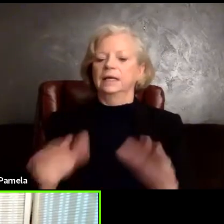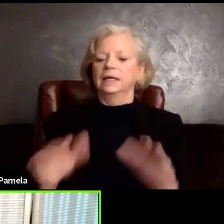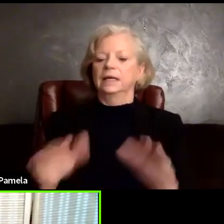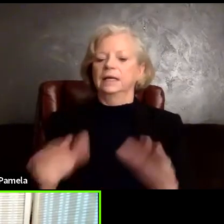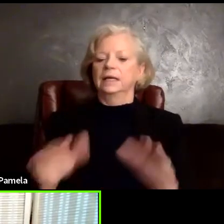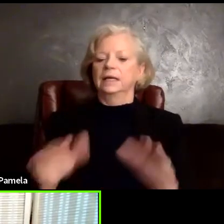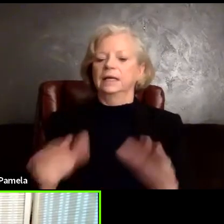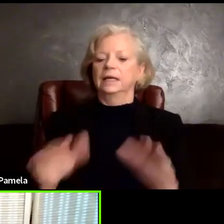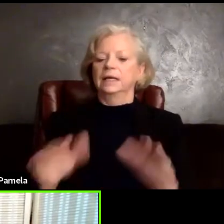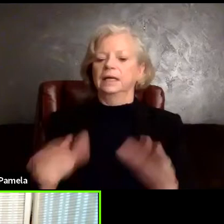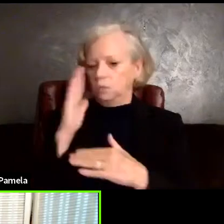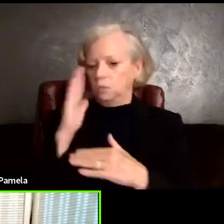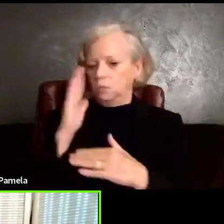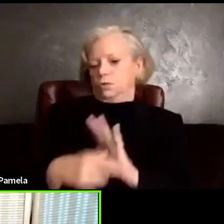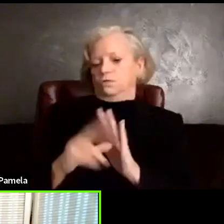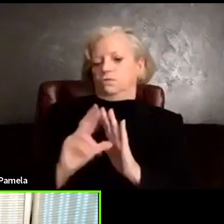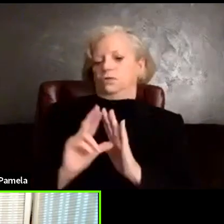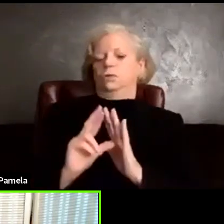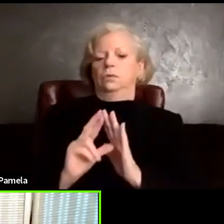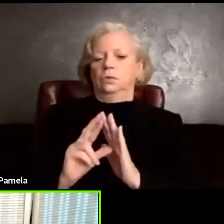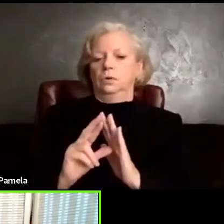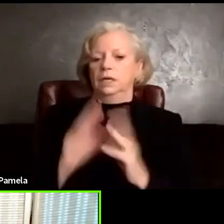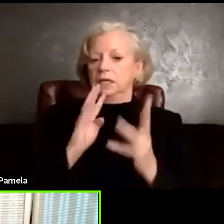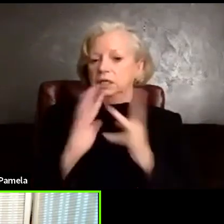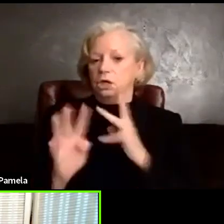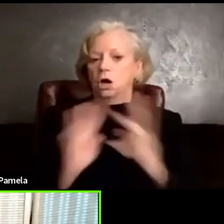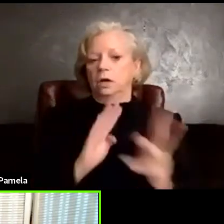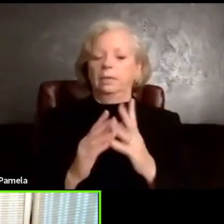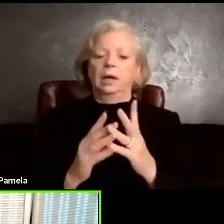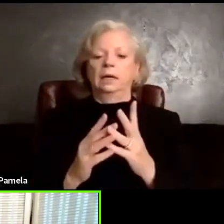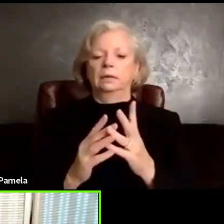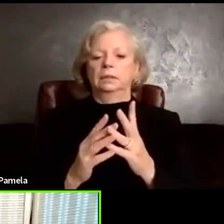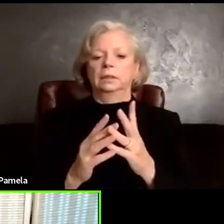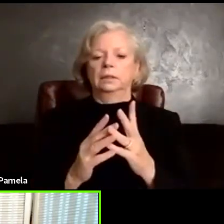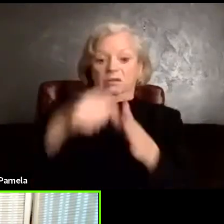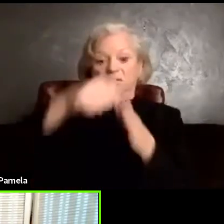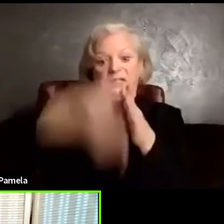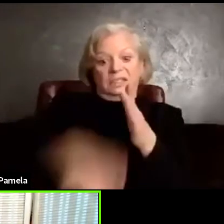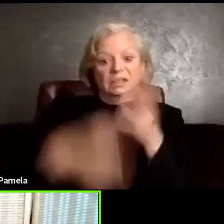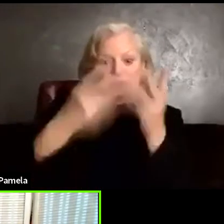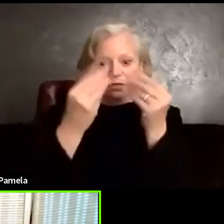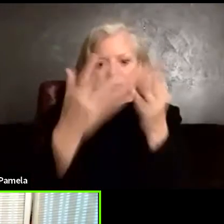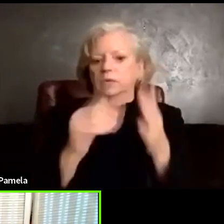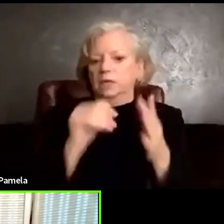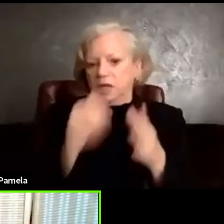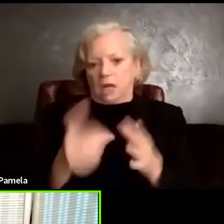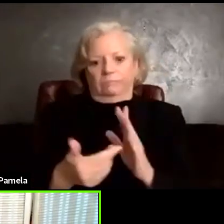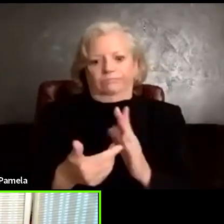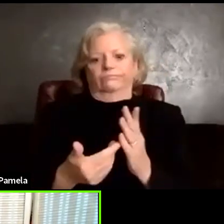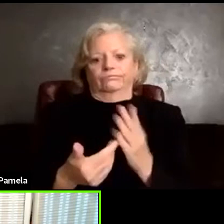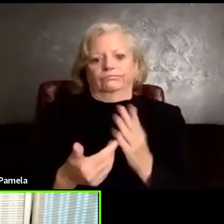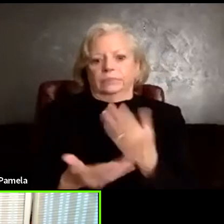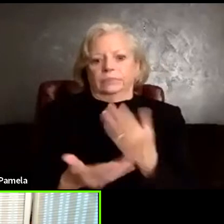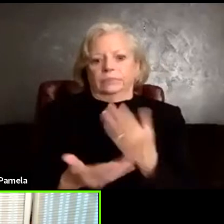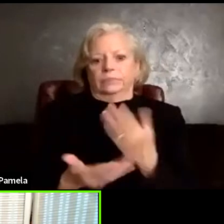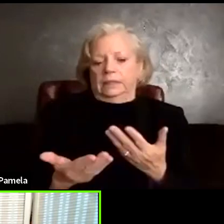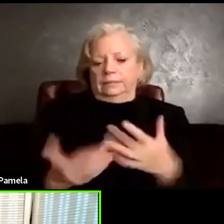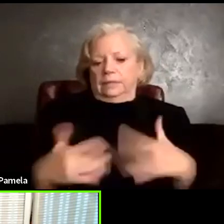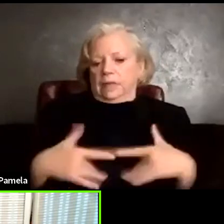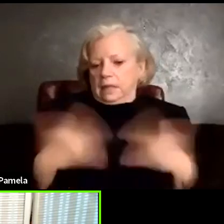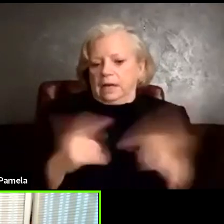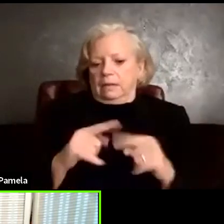over and talk about, and actually it will be a deep dive, it won't just be an overview a bit, about what's going on with the schoolwork and